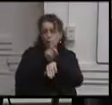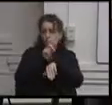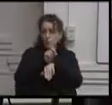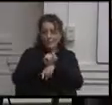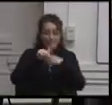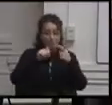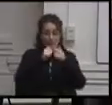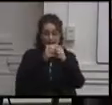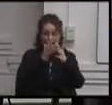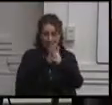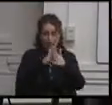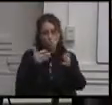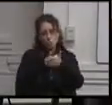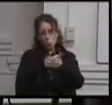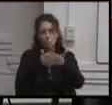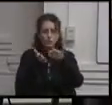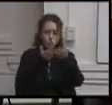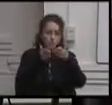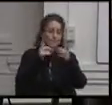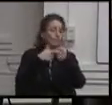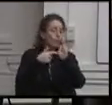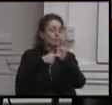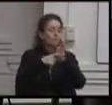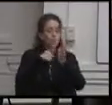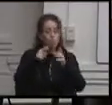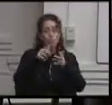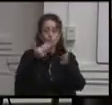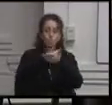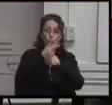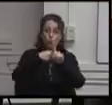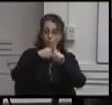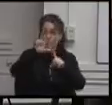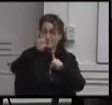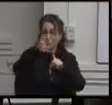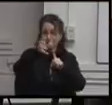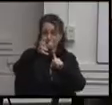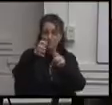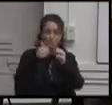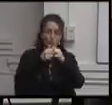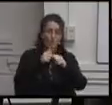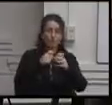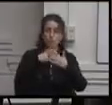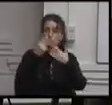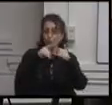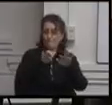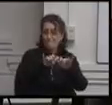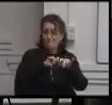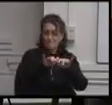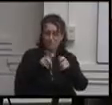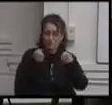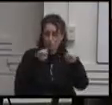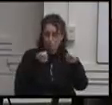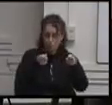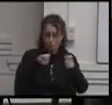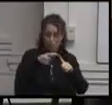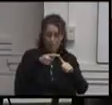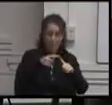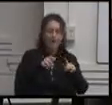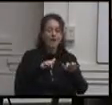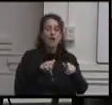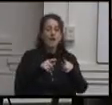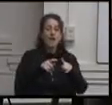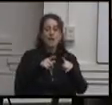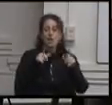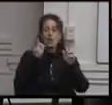much money did we save? How much did it cost us? We know that those things are cheap. I think we're going to see a big payback on that one.